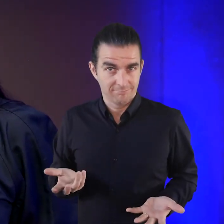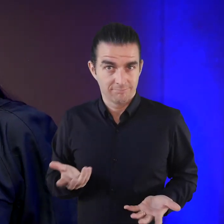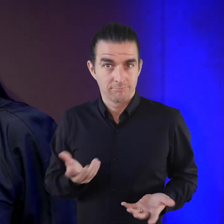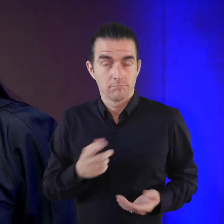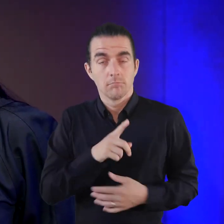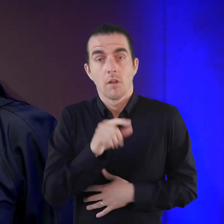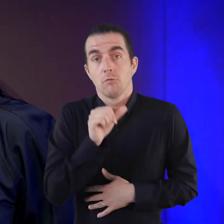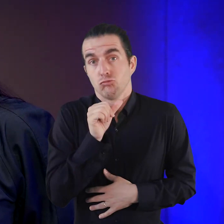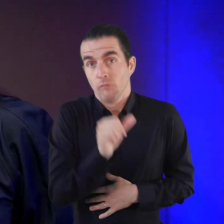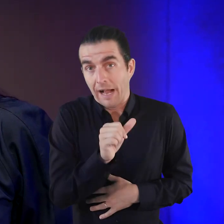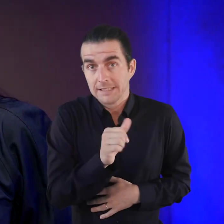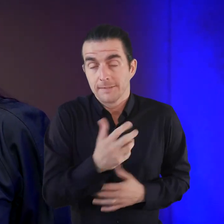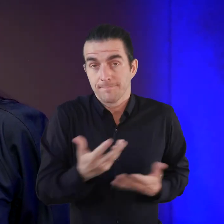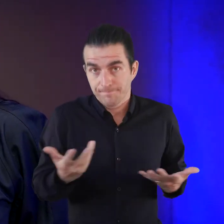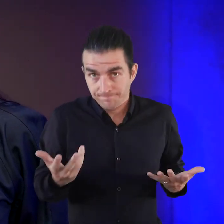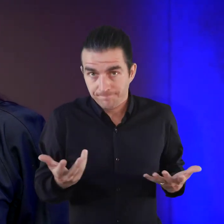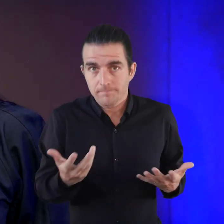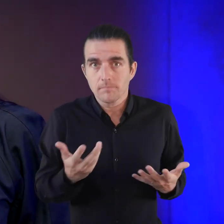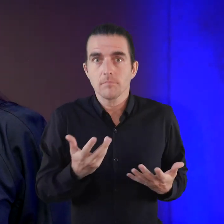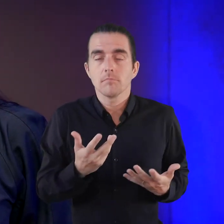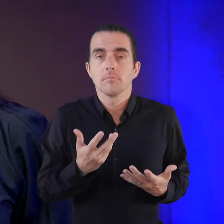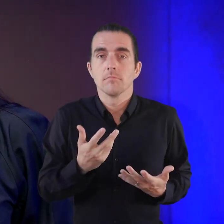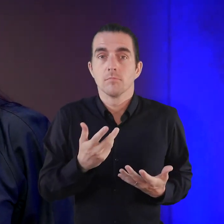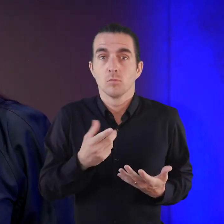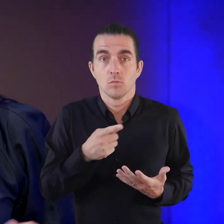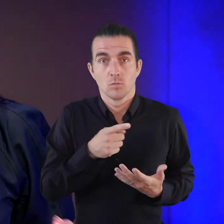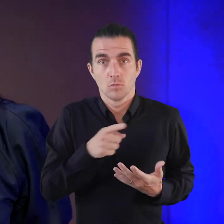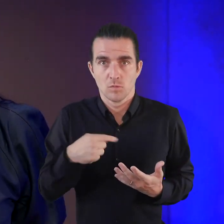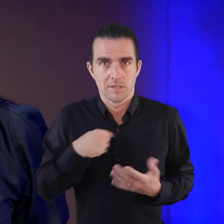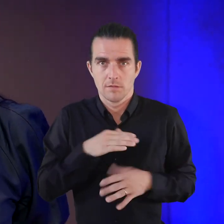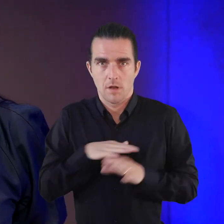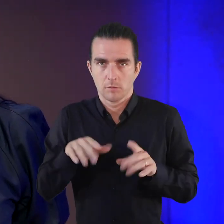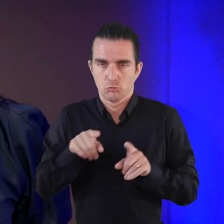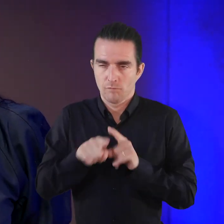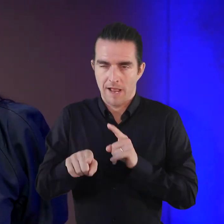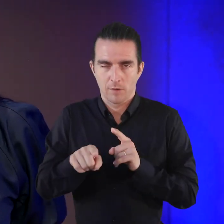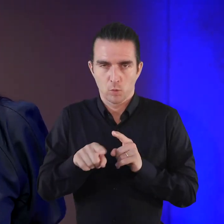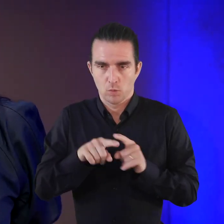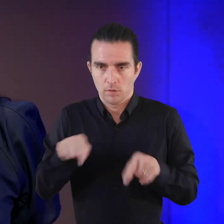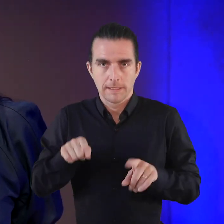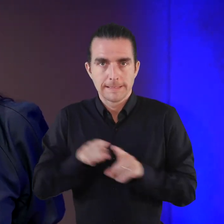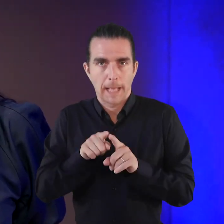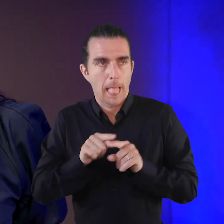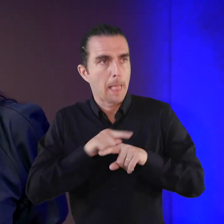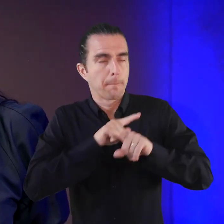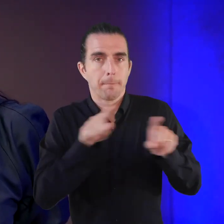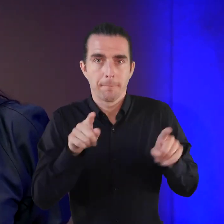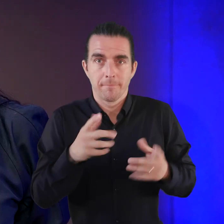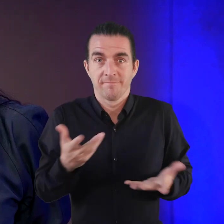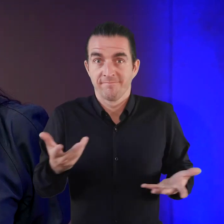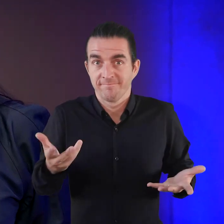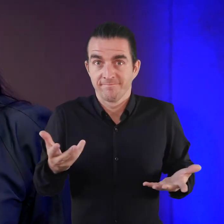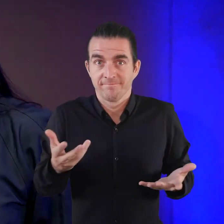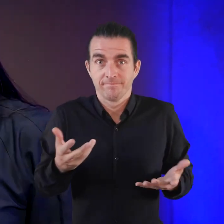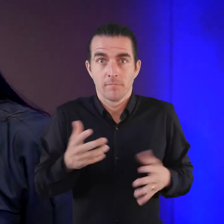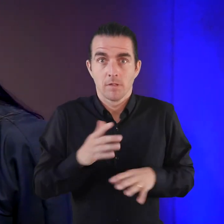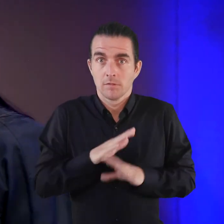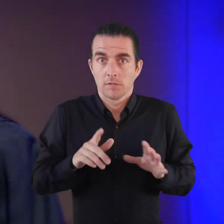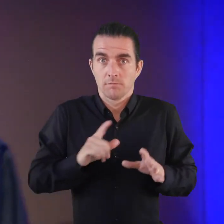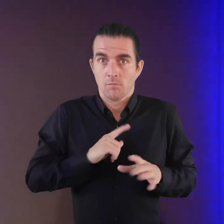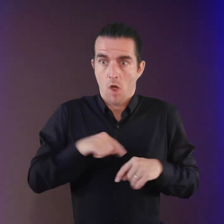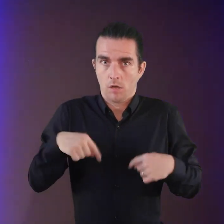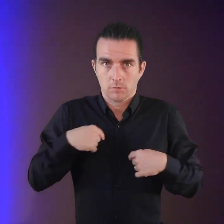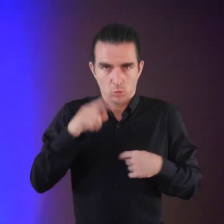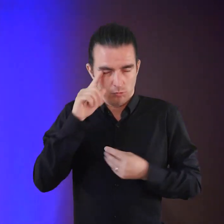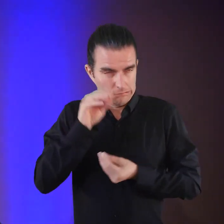But what we were doing was not trying to simulate the outside world. It wasn't ever meant to be a puzzle for them to solve. The